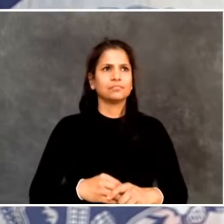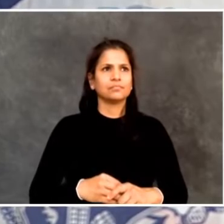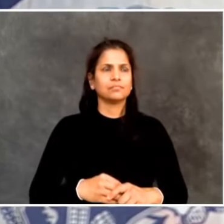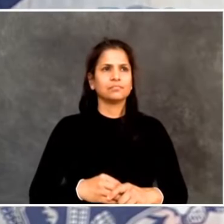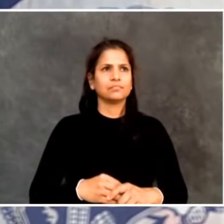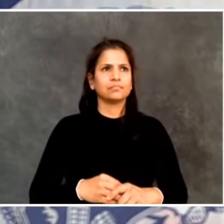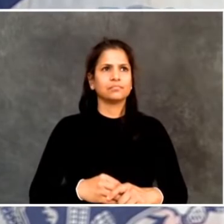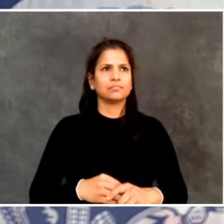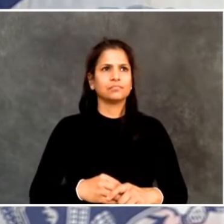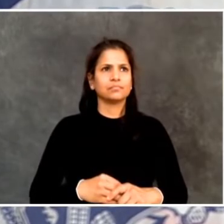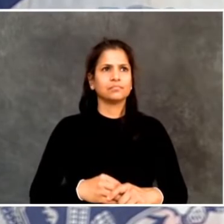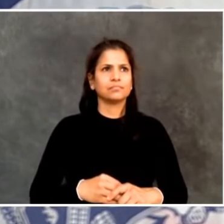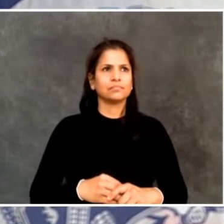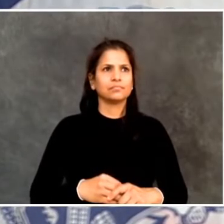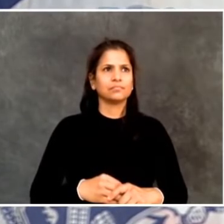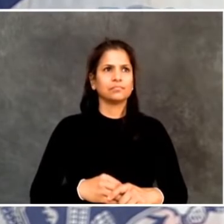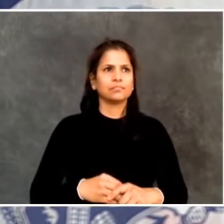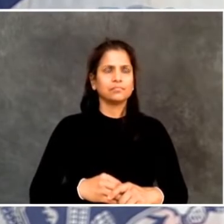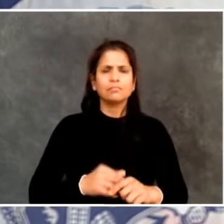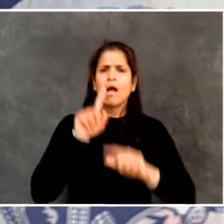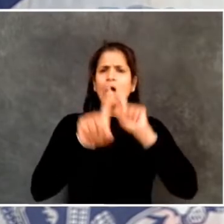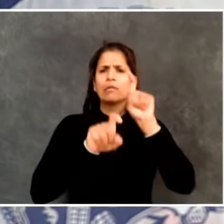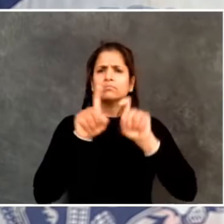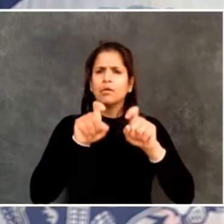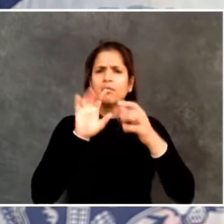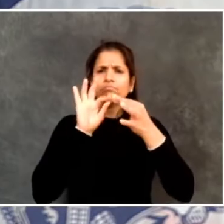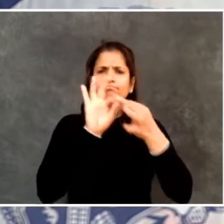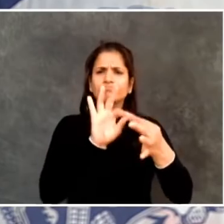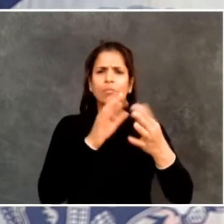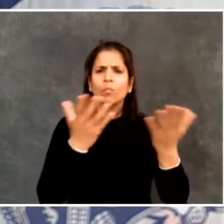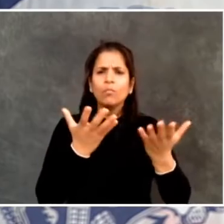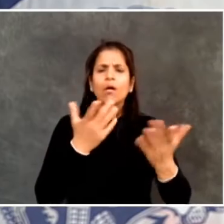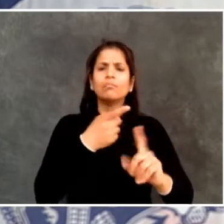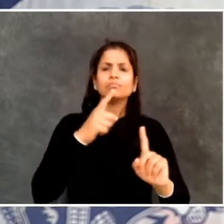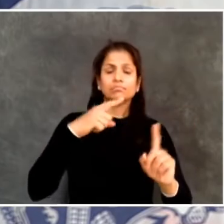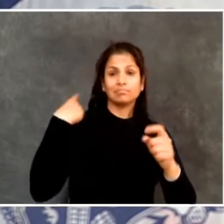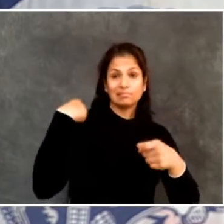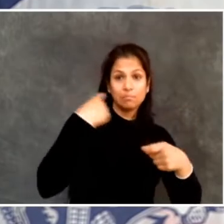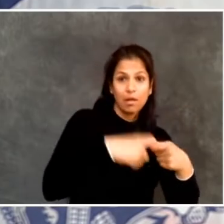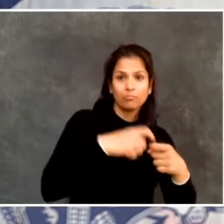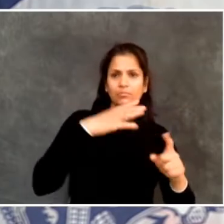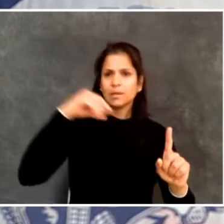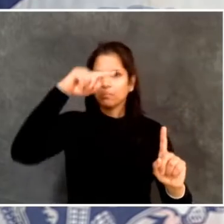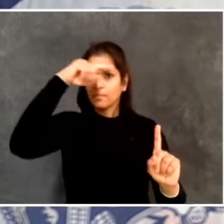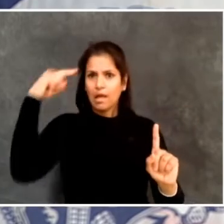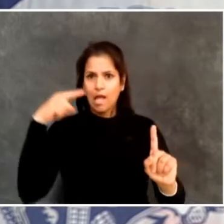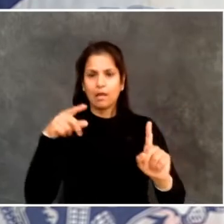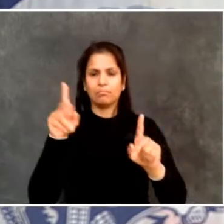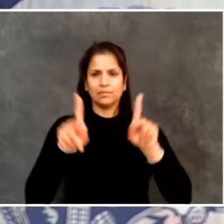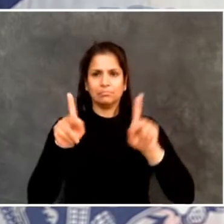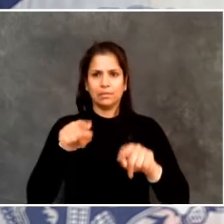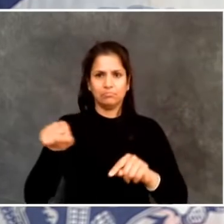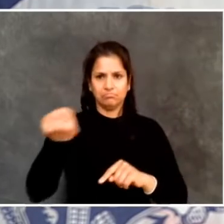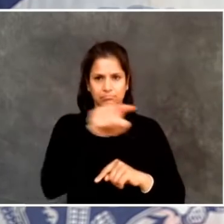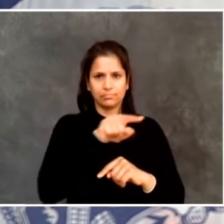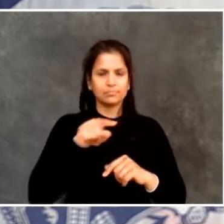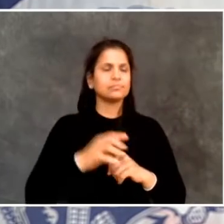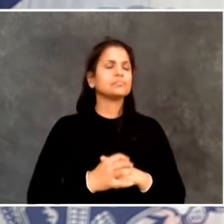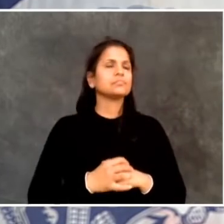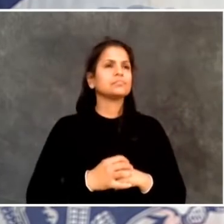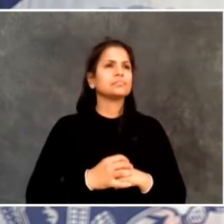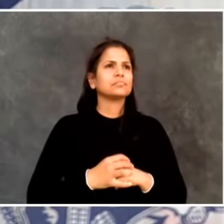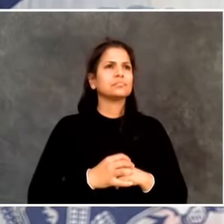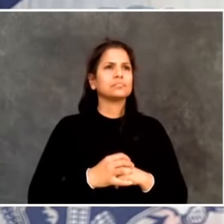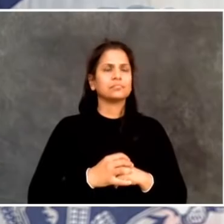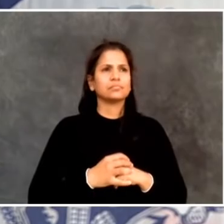Dr. Barbeau. Can you say what the understanding is now for the cause of this disparity? I'll start with